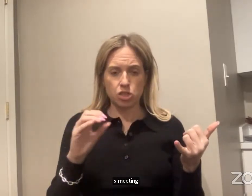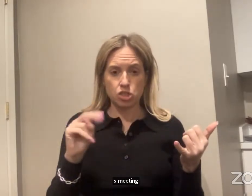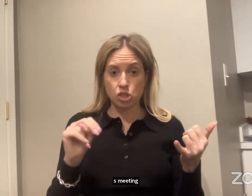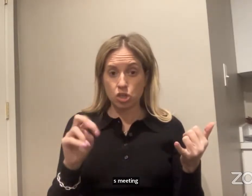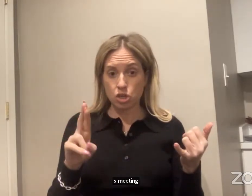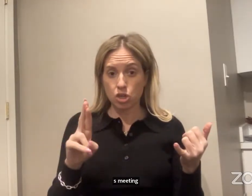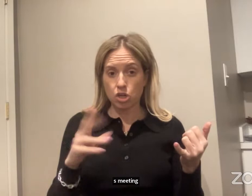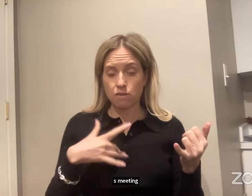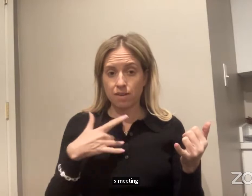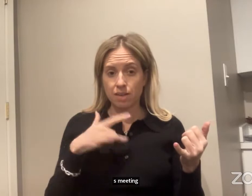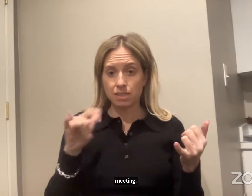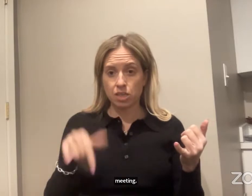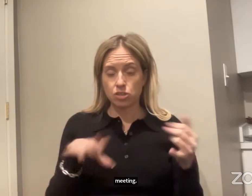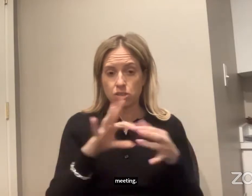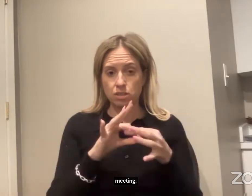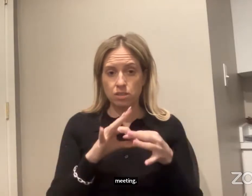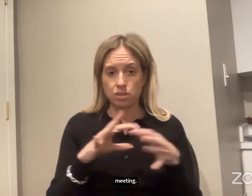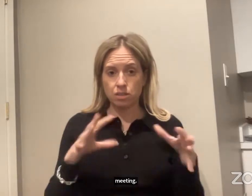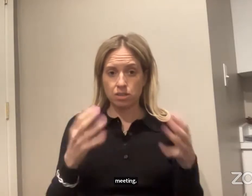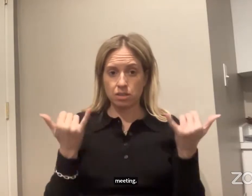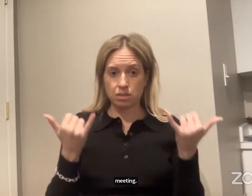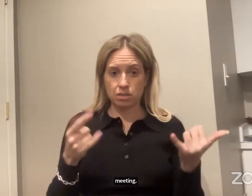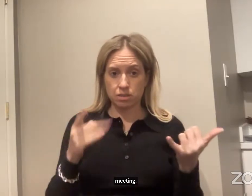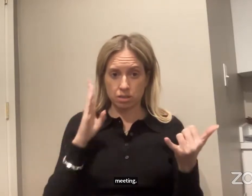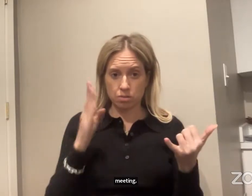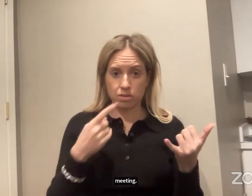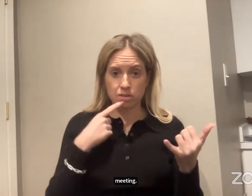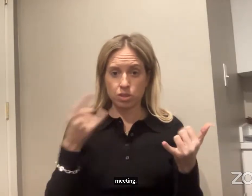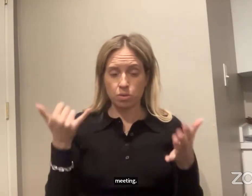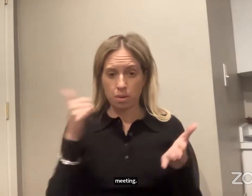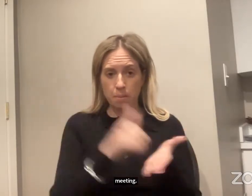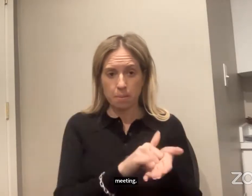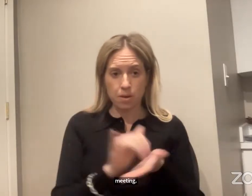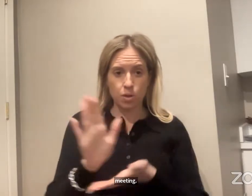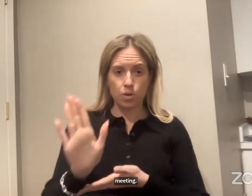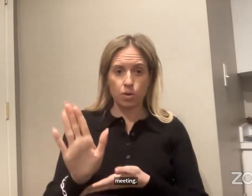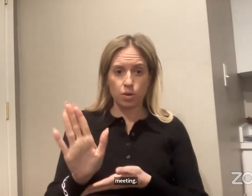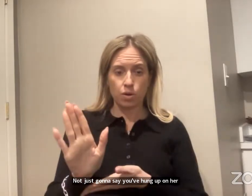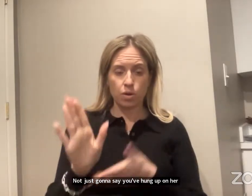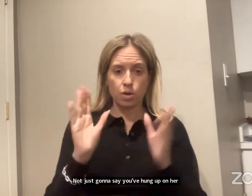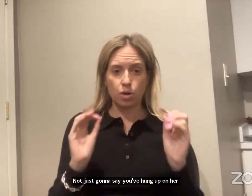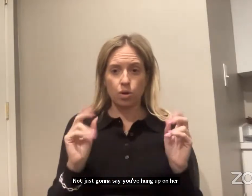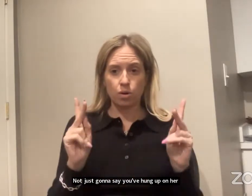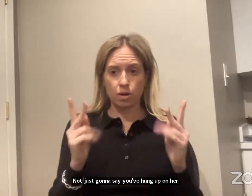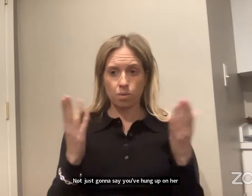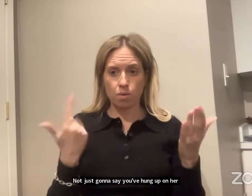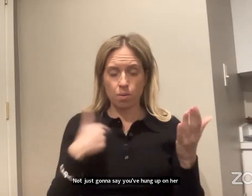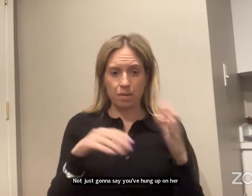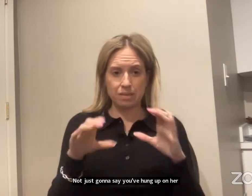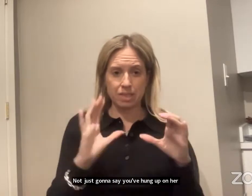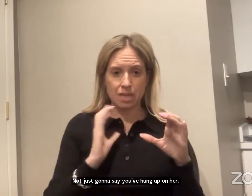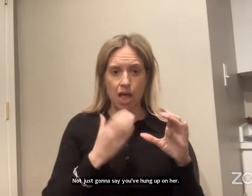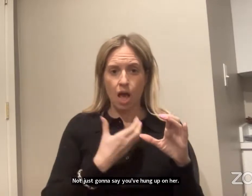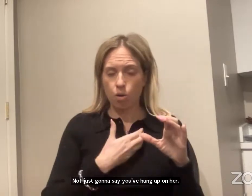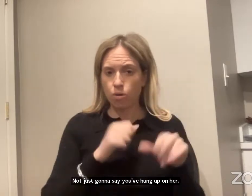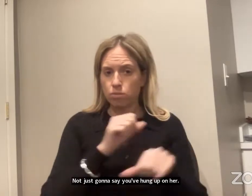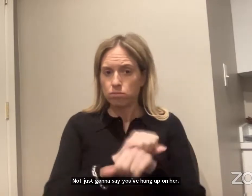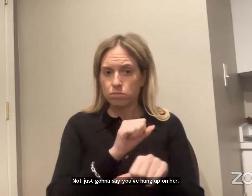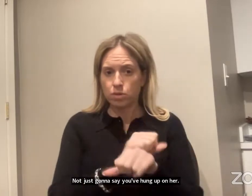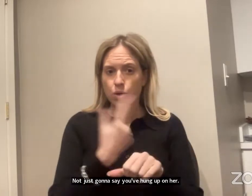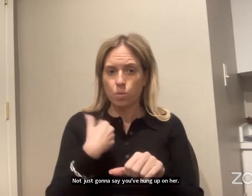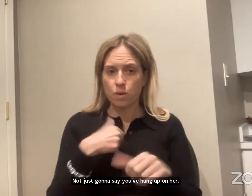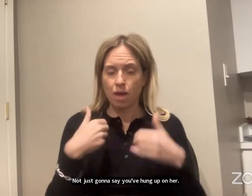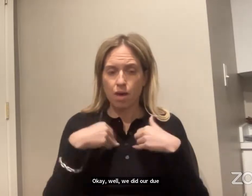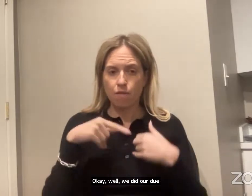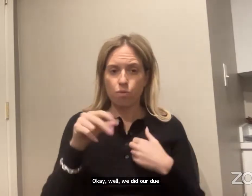off. Now she's gonna say you hung up on her. Okay, well, we did our due diligence and we'll proceed with the meeting. We have quorum,